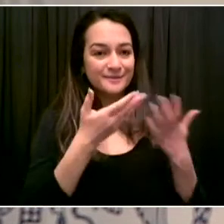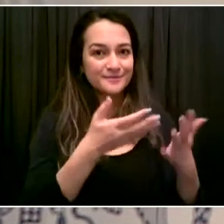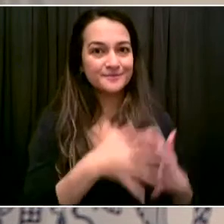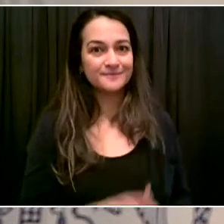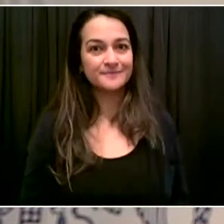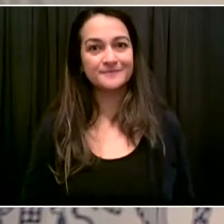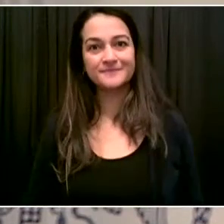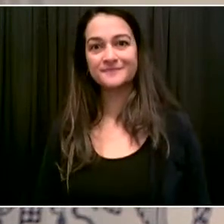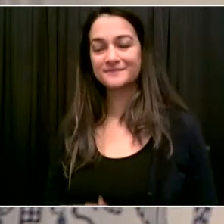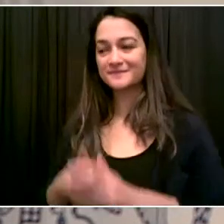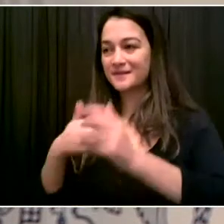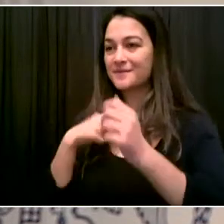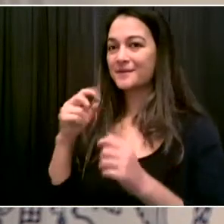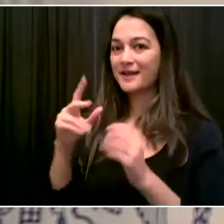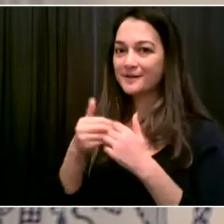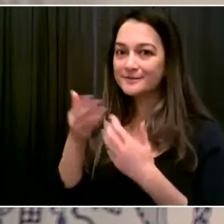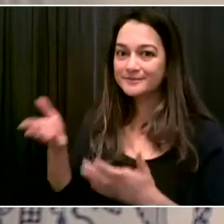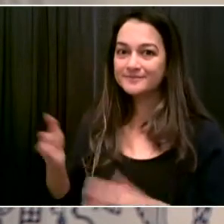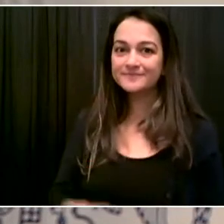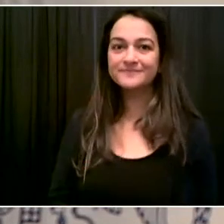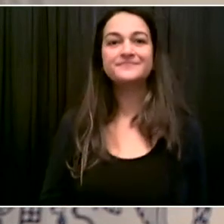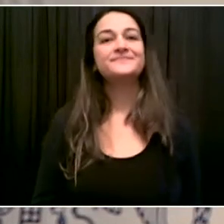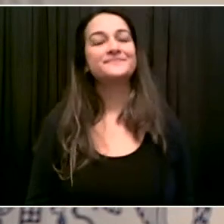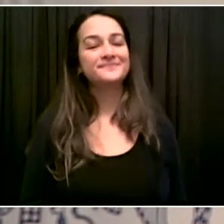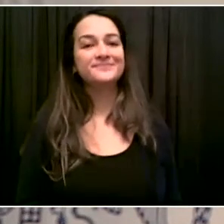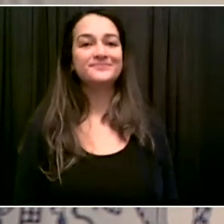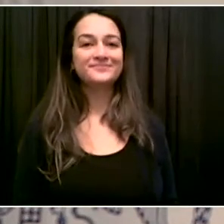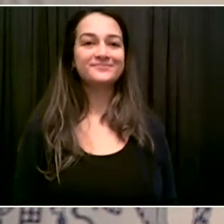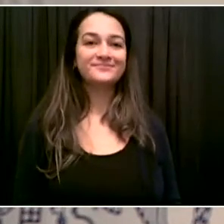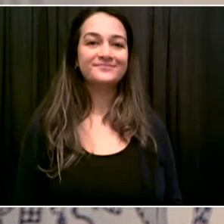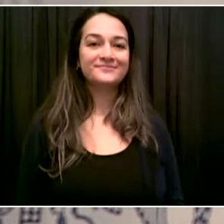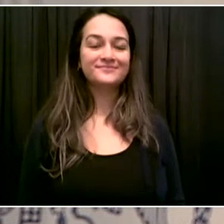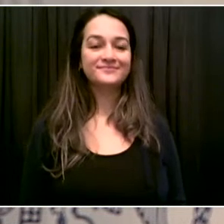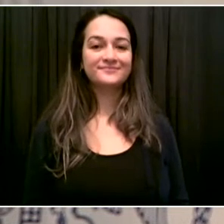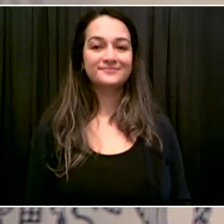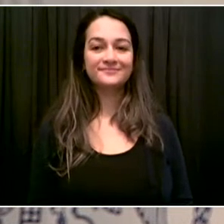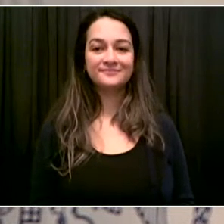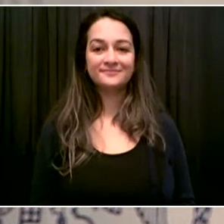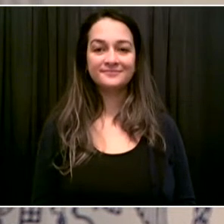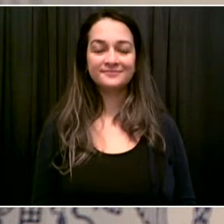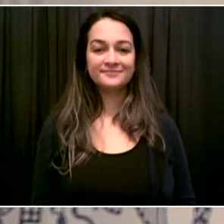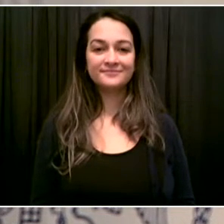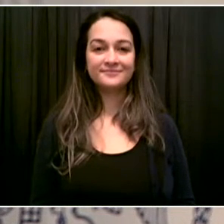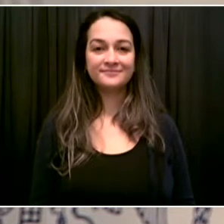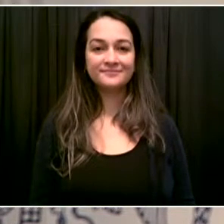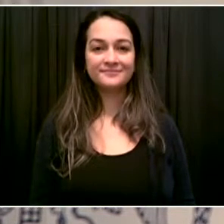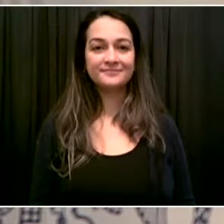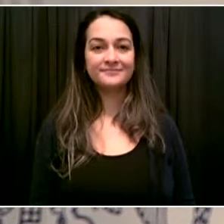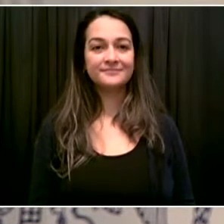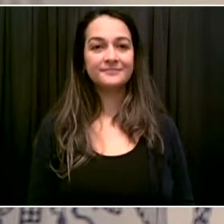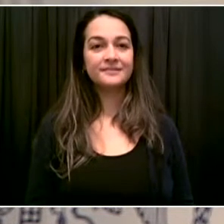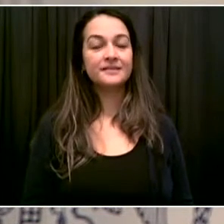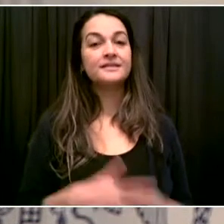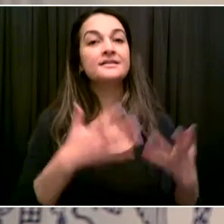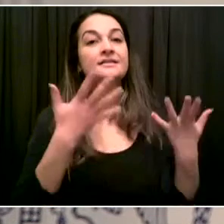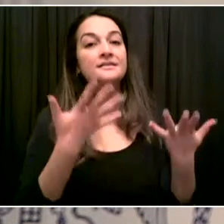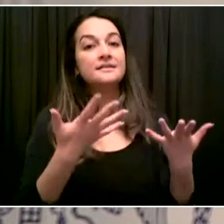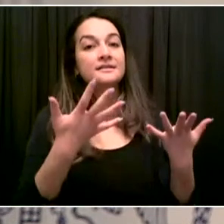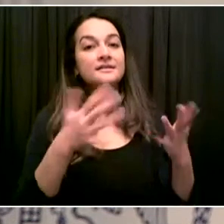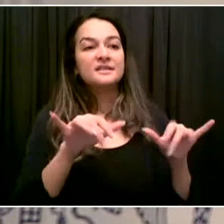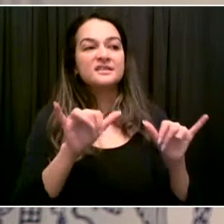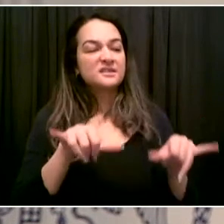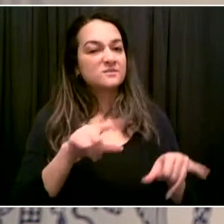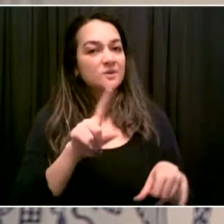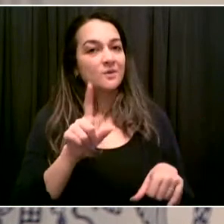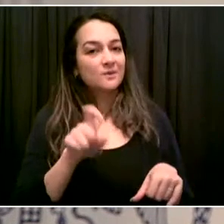Good. I wanted to stay on the subject of what the future